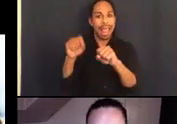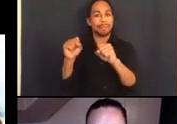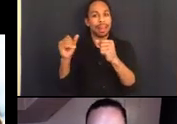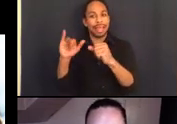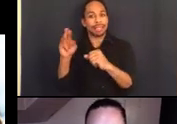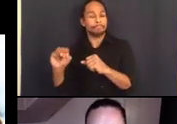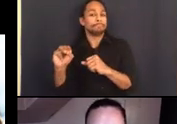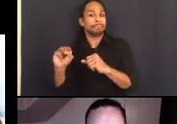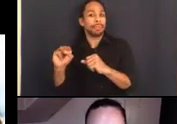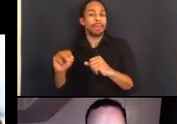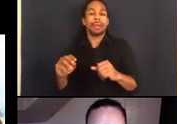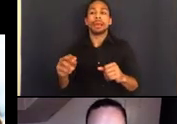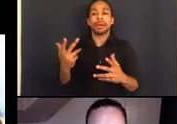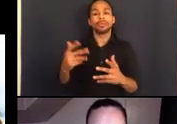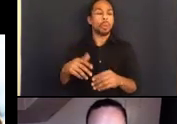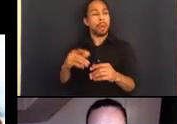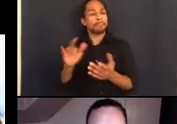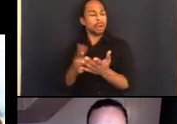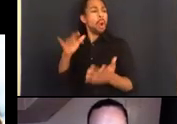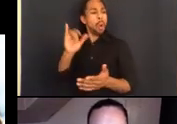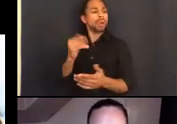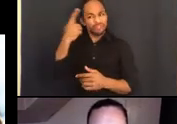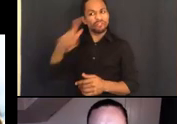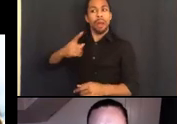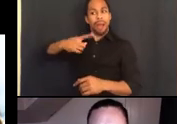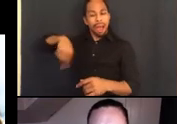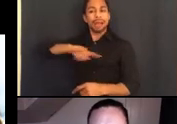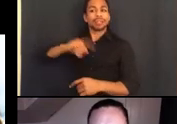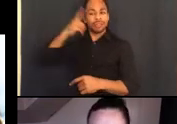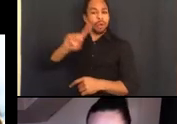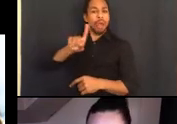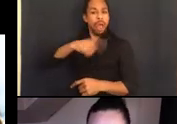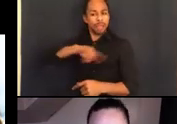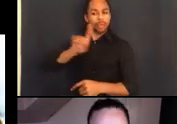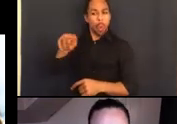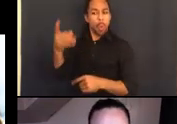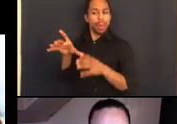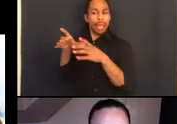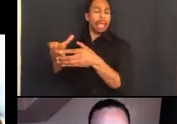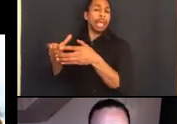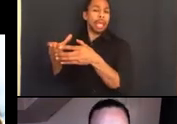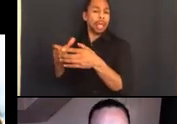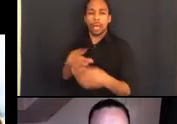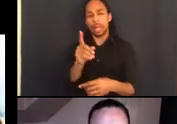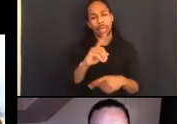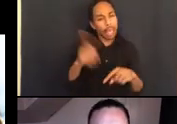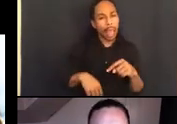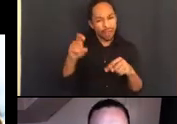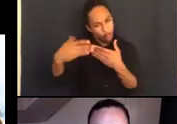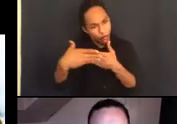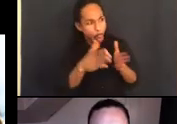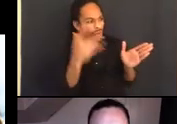demonstrates the dynamics of the medical industrial complex that are just open for transformation. Another example is that